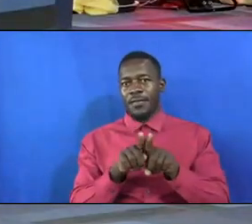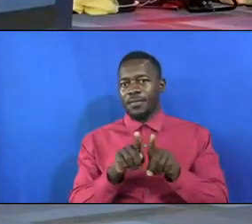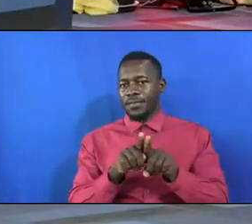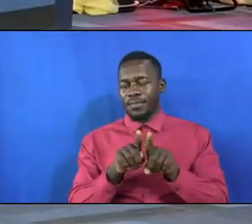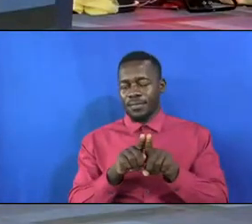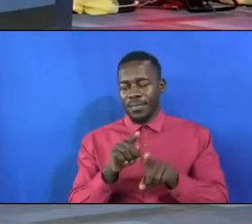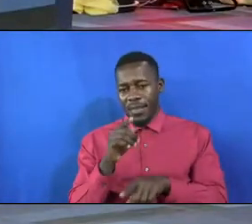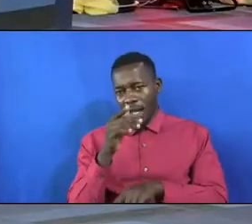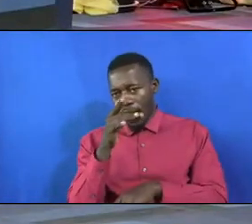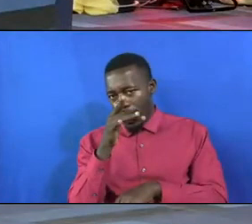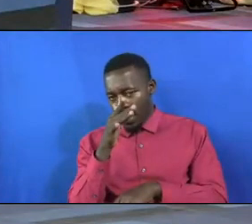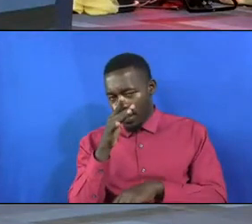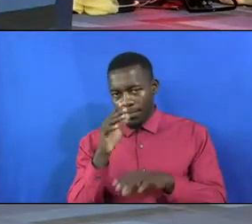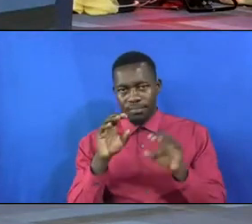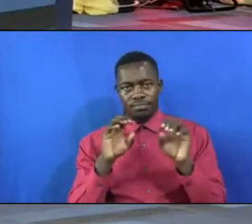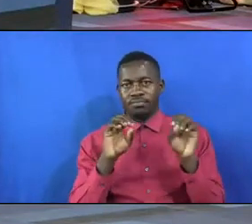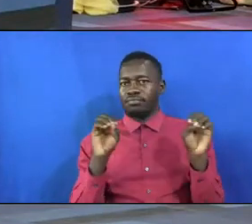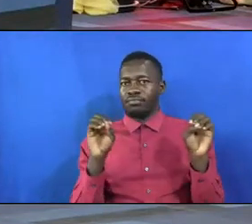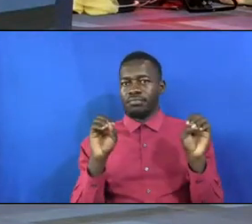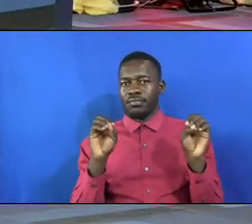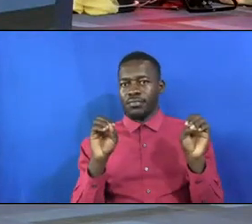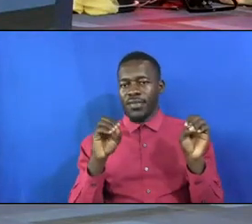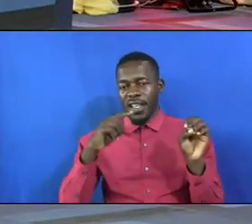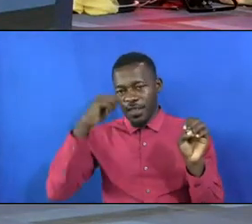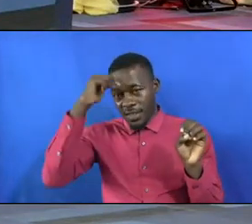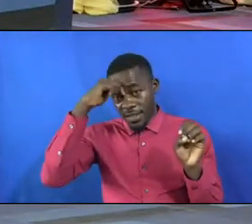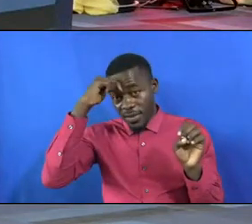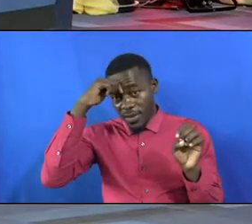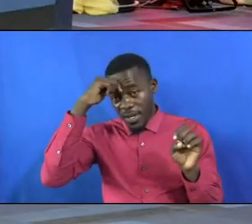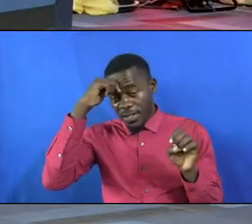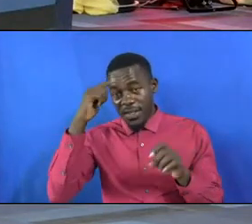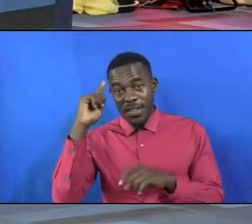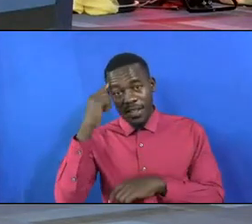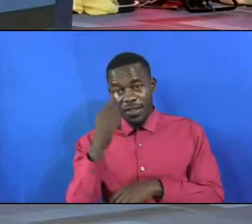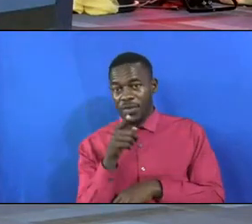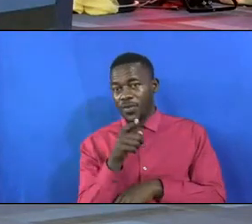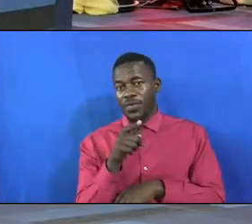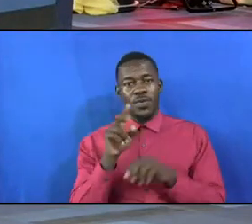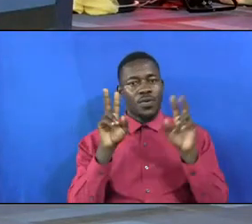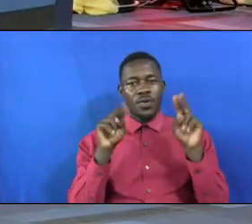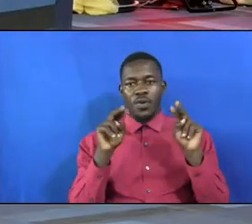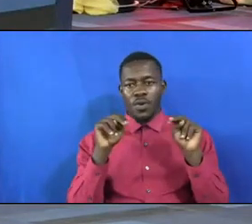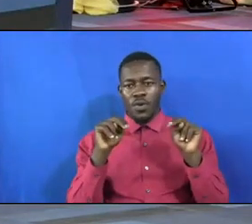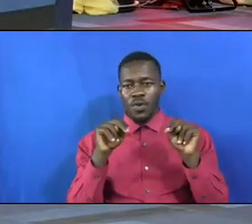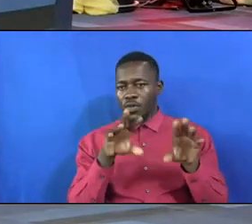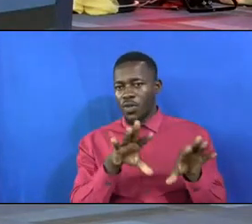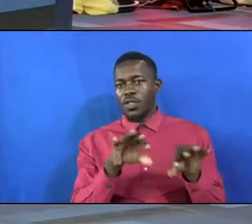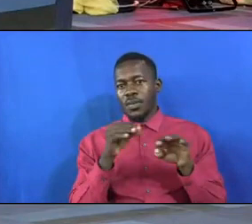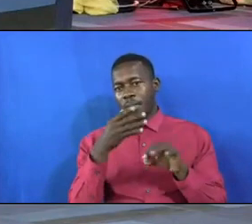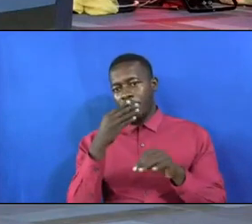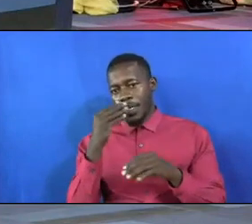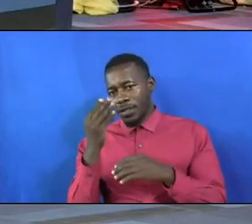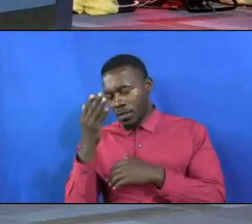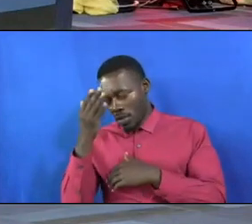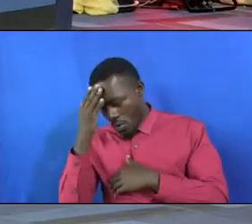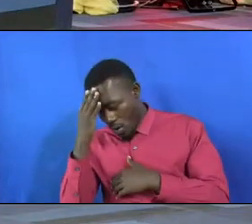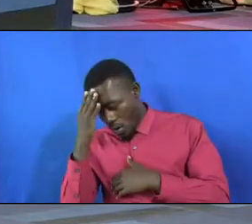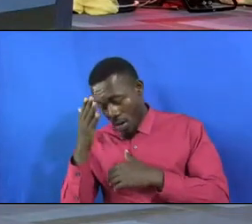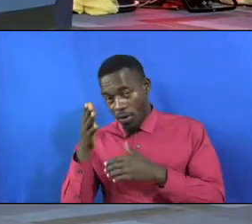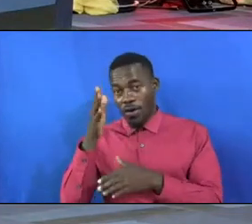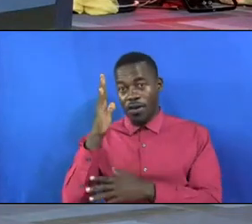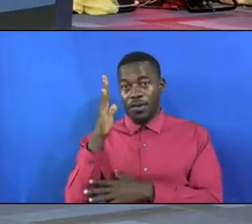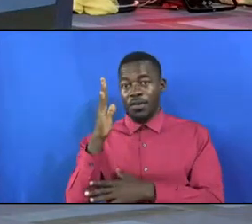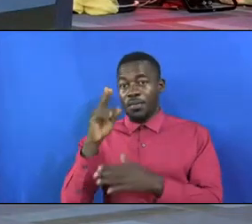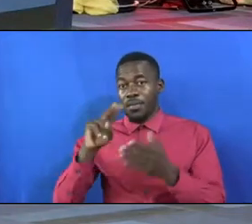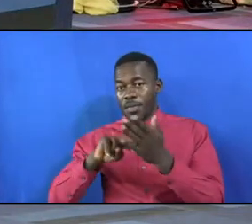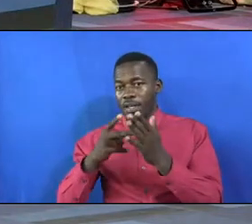be shrewd. Eh? Do not be wise in your own eyes. Make a choice that will honor God. If it means